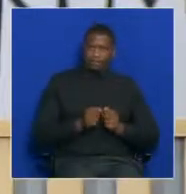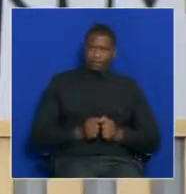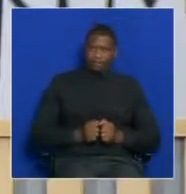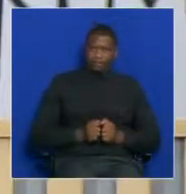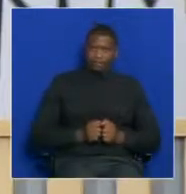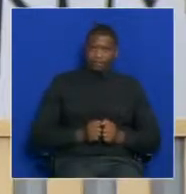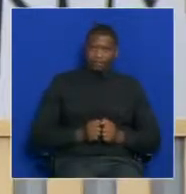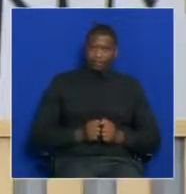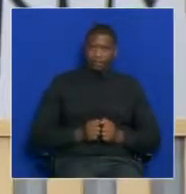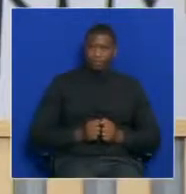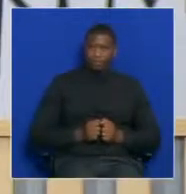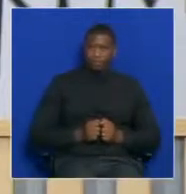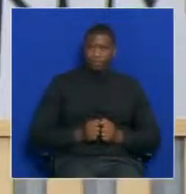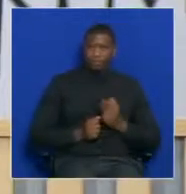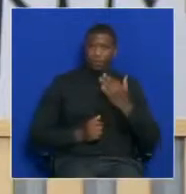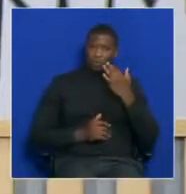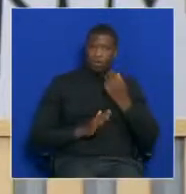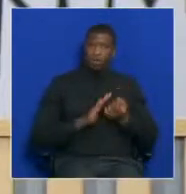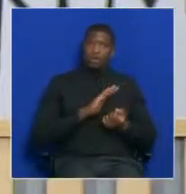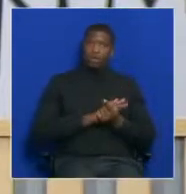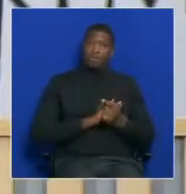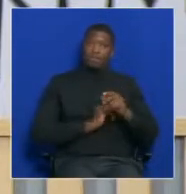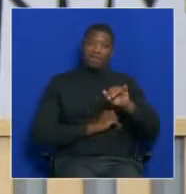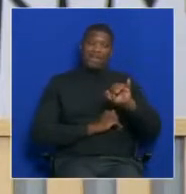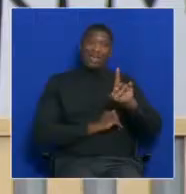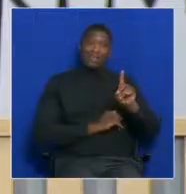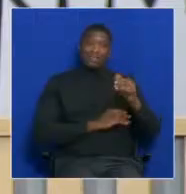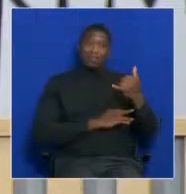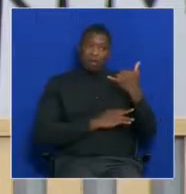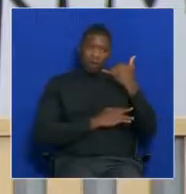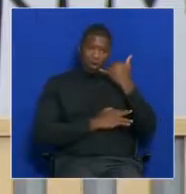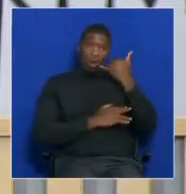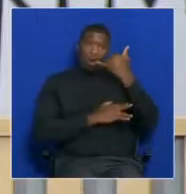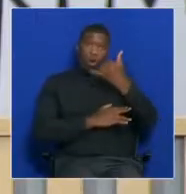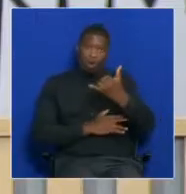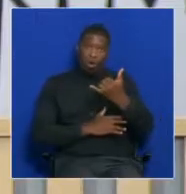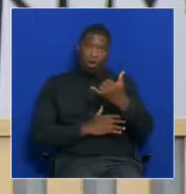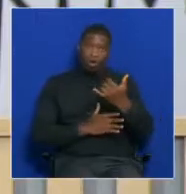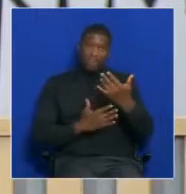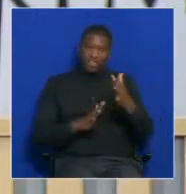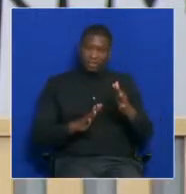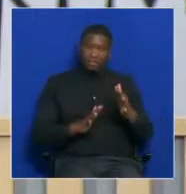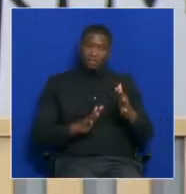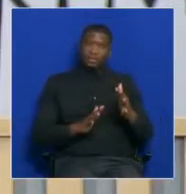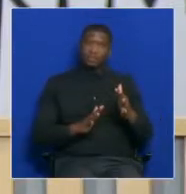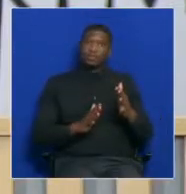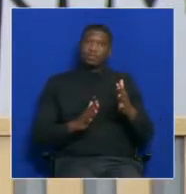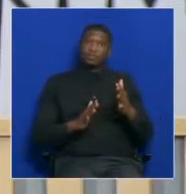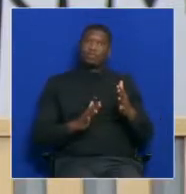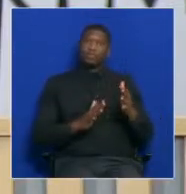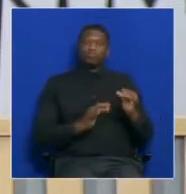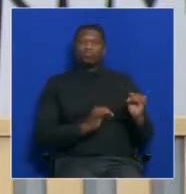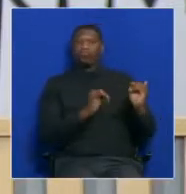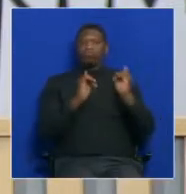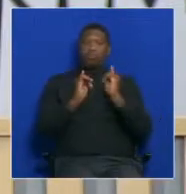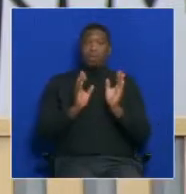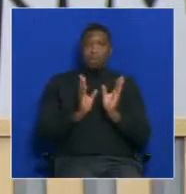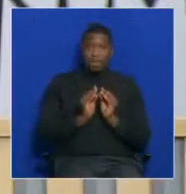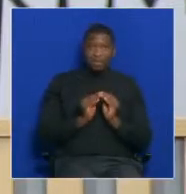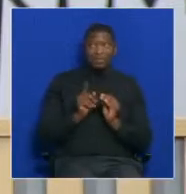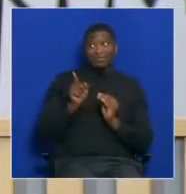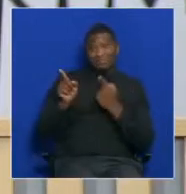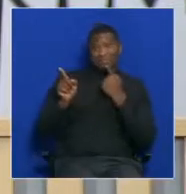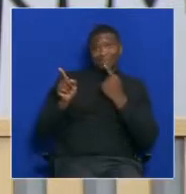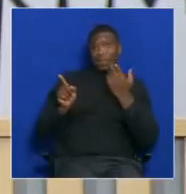when the ID called that meeting, she indicated that when she received the call, she was with